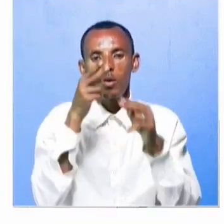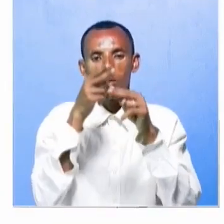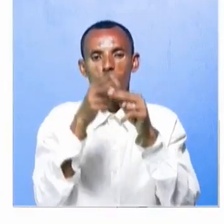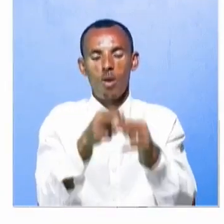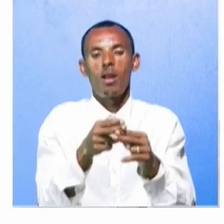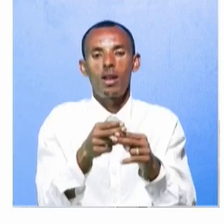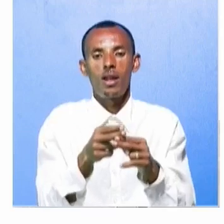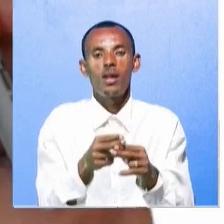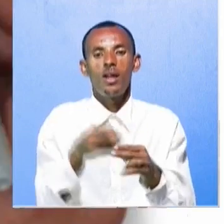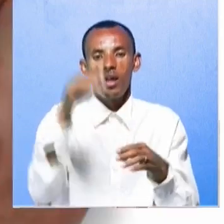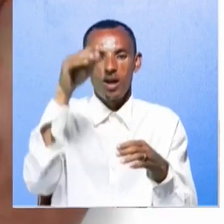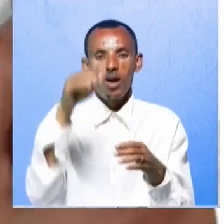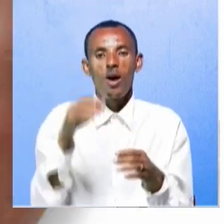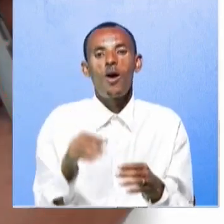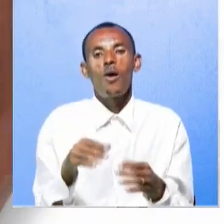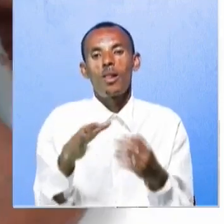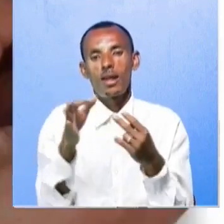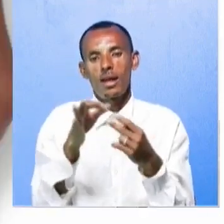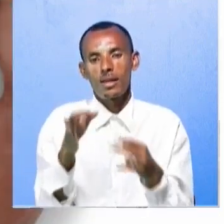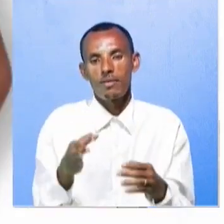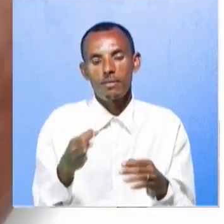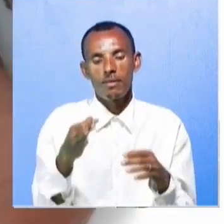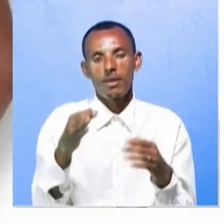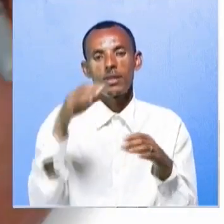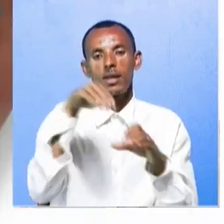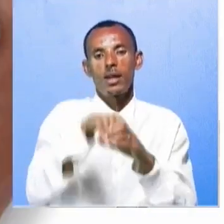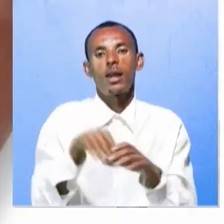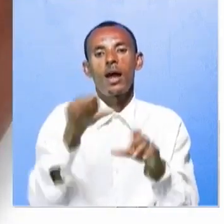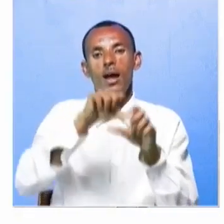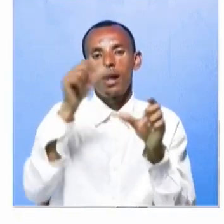alternate interior angles. The other thing,